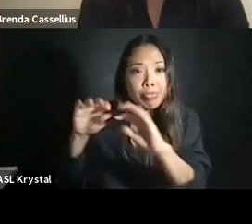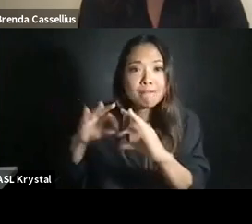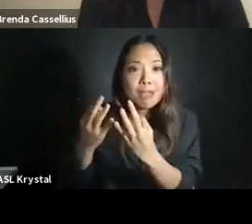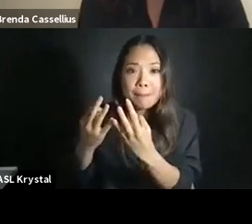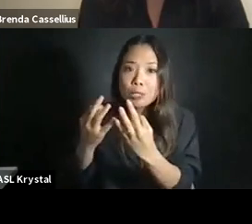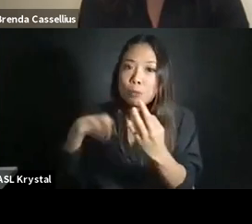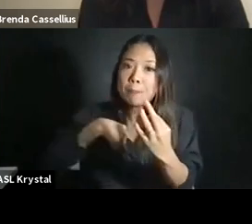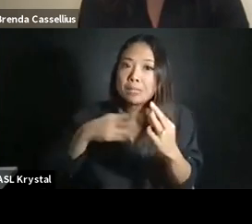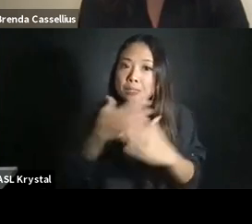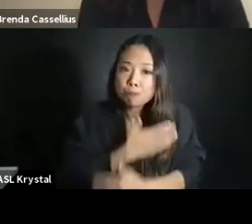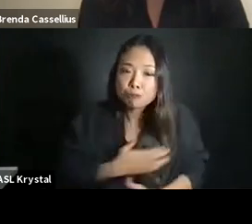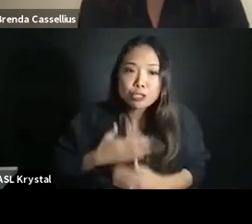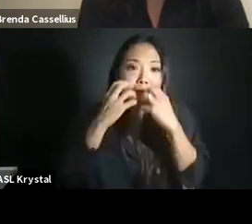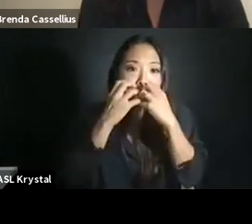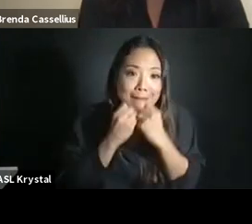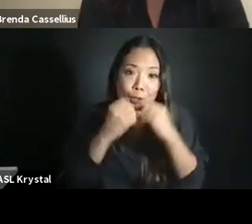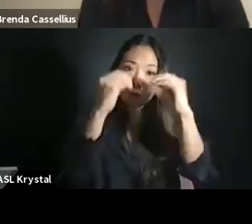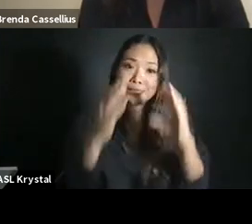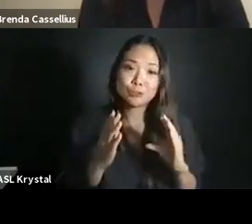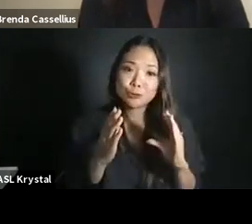that they're doing the teachers themselves